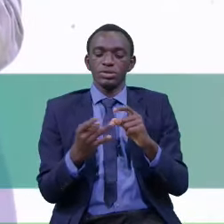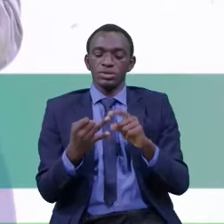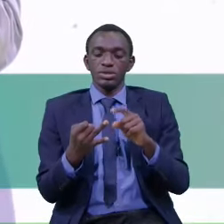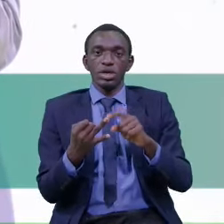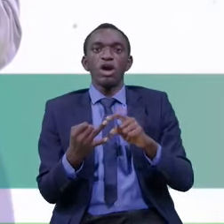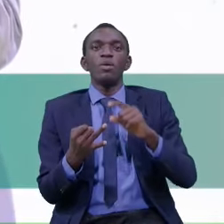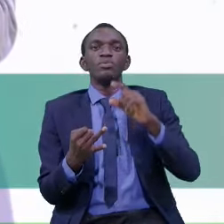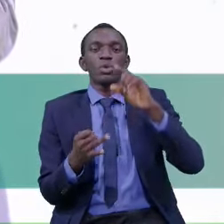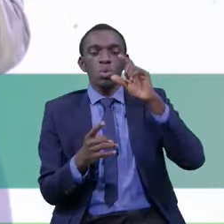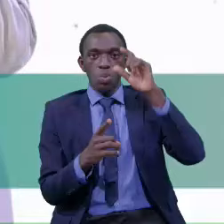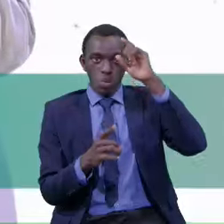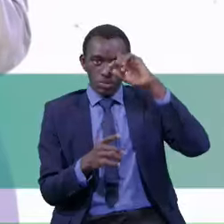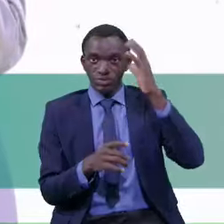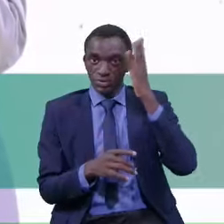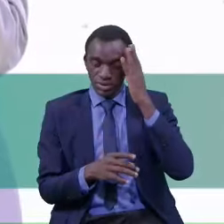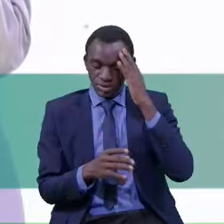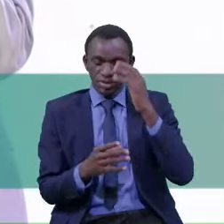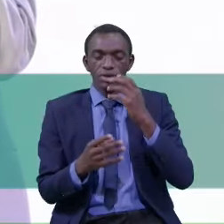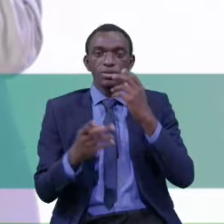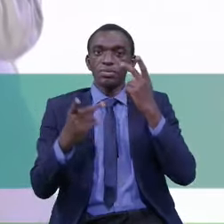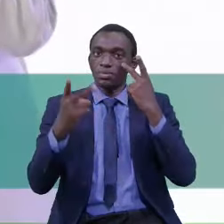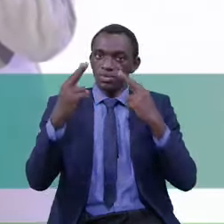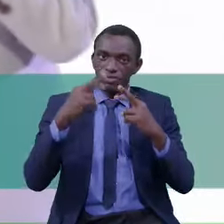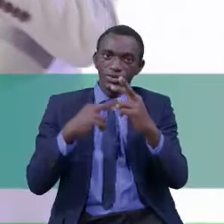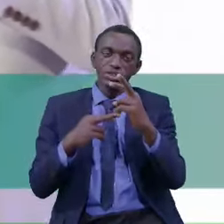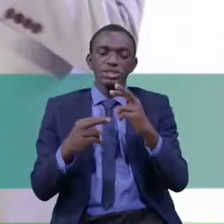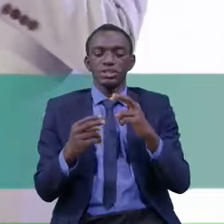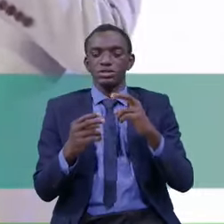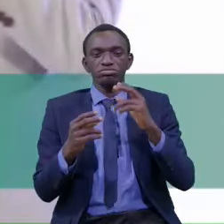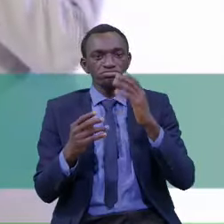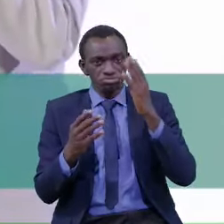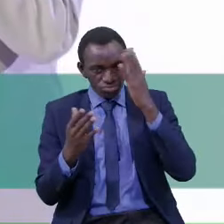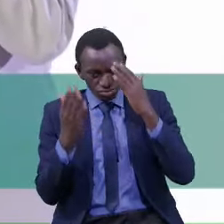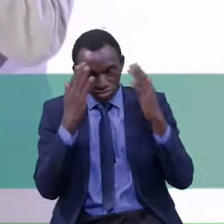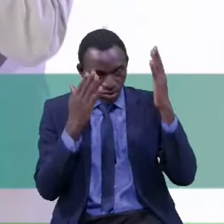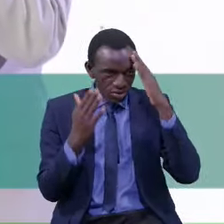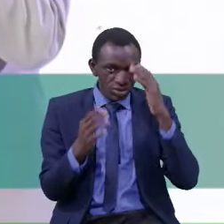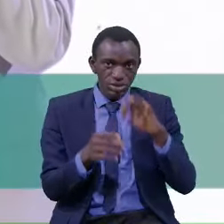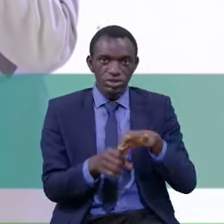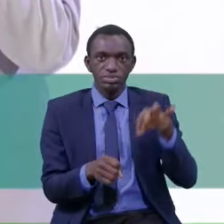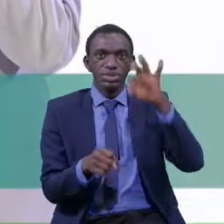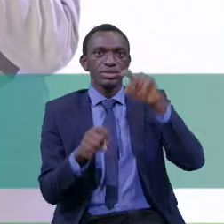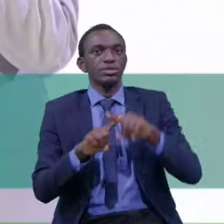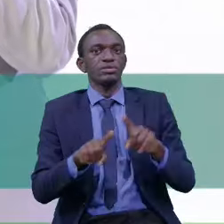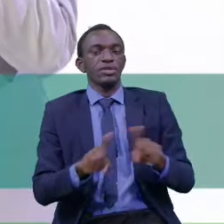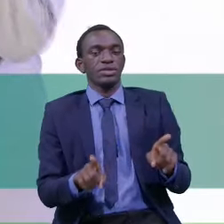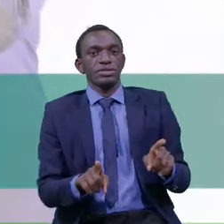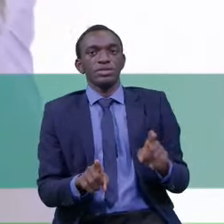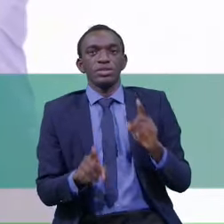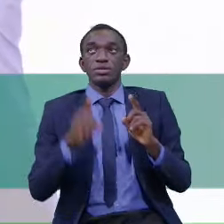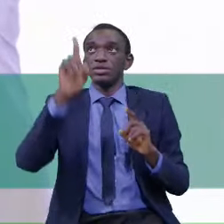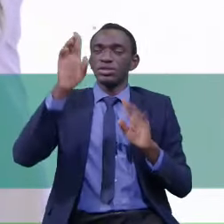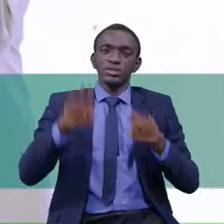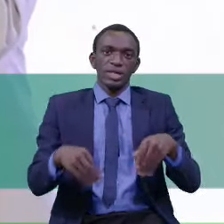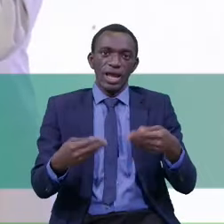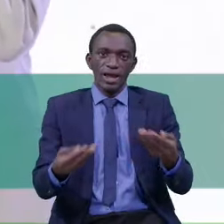prophecy, discerning of spirit. He gives that. He gives the gift of faith and